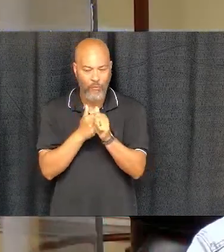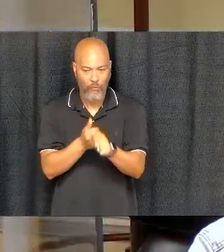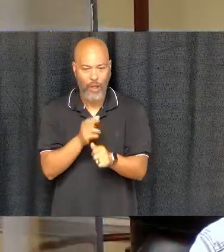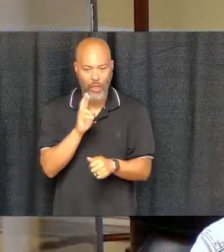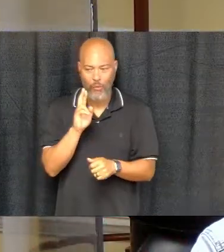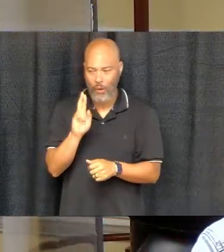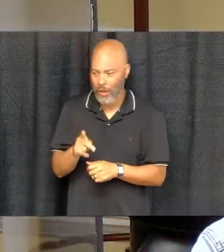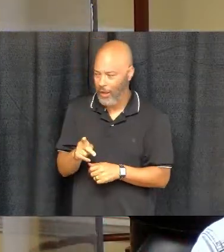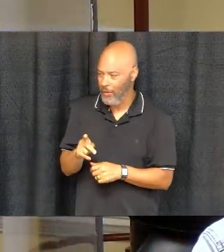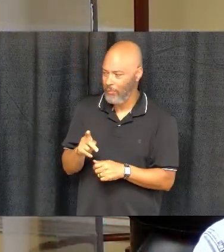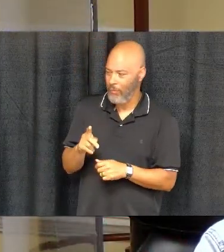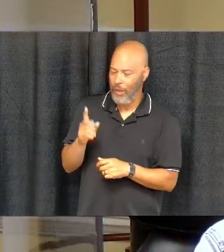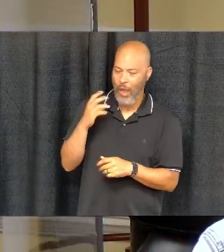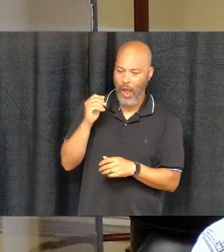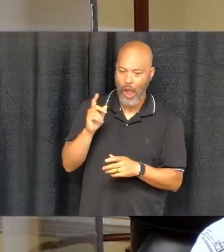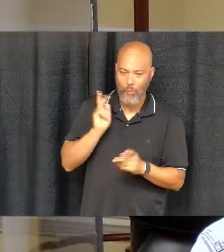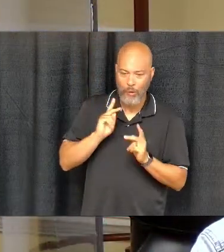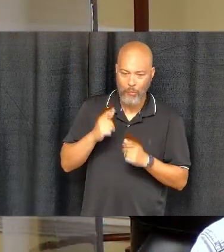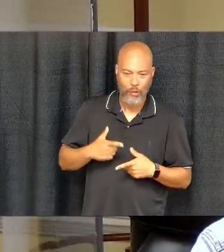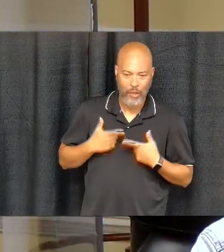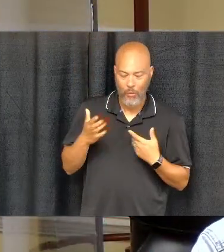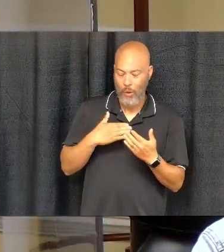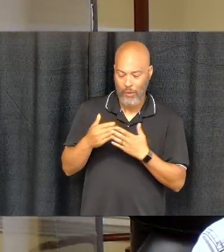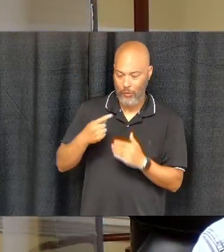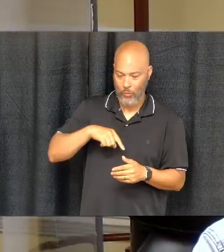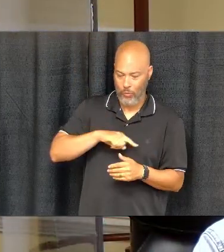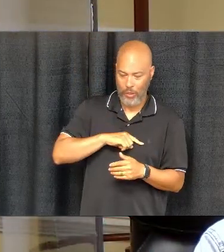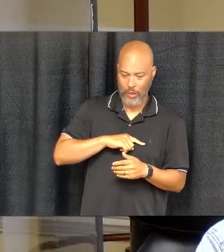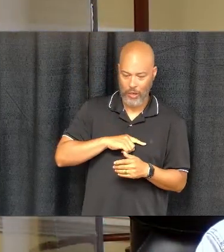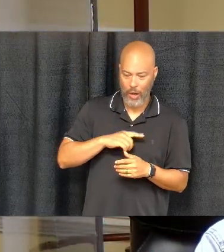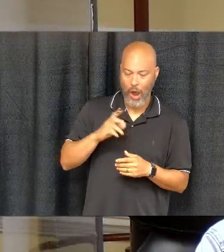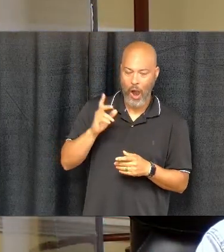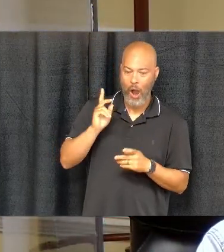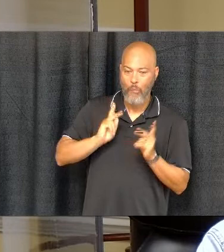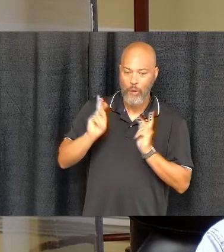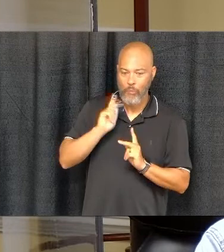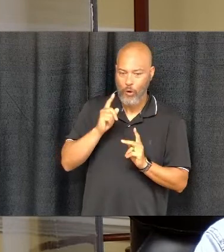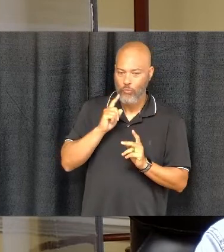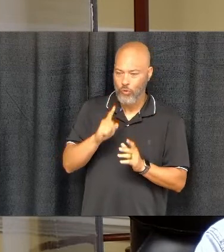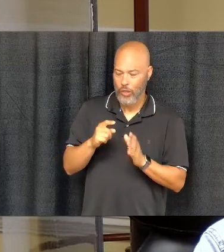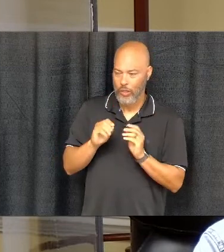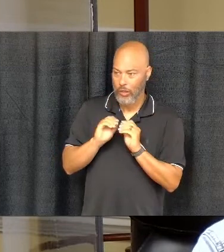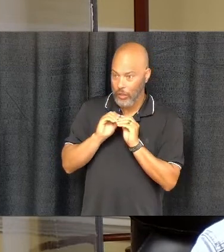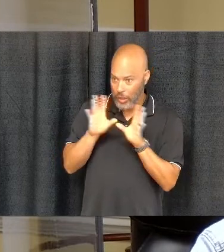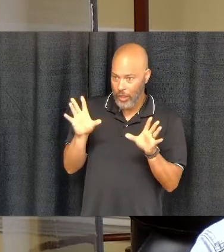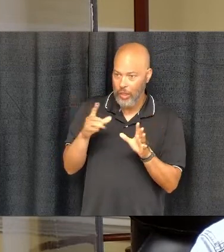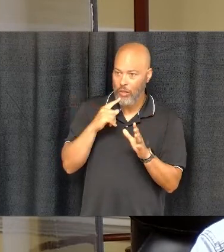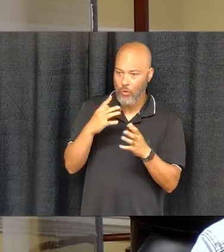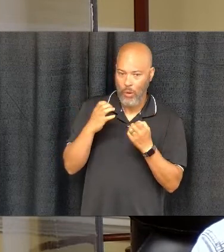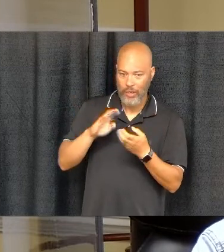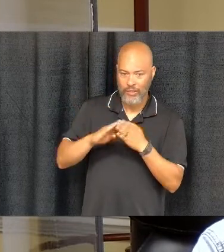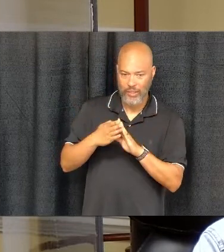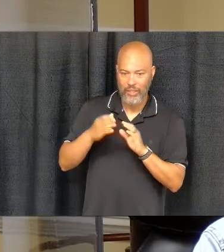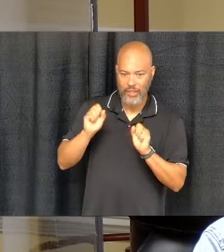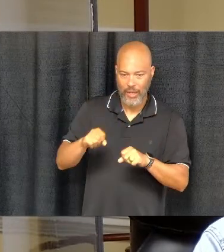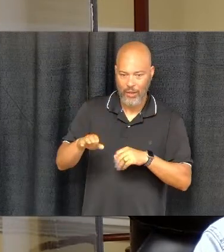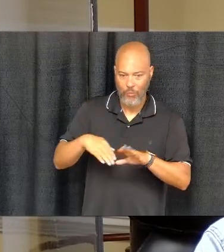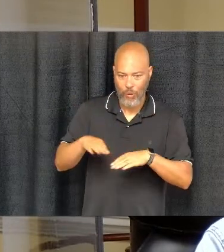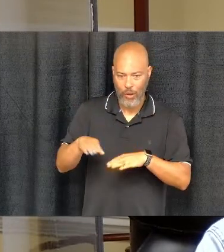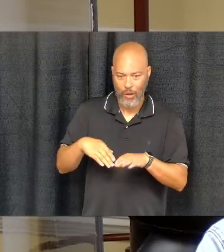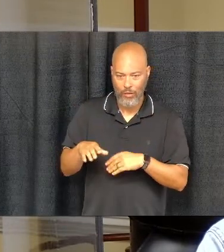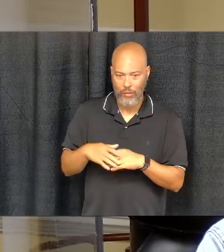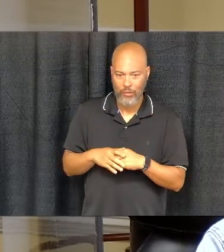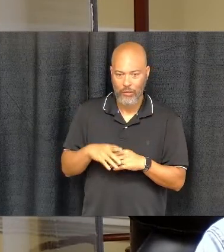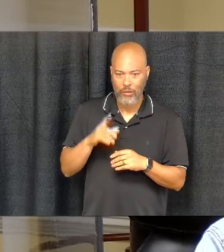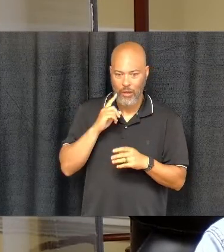Our residents, whether we're against it or not, our residents clearly indicate that they want a city that's walkable. If you're looking